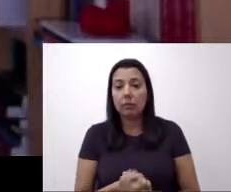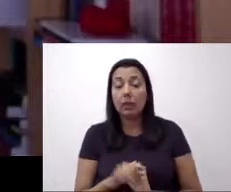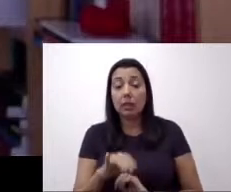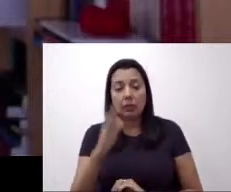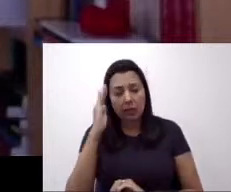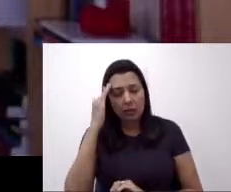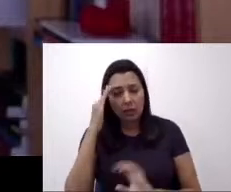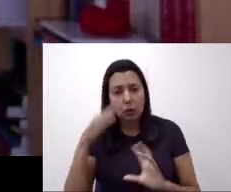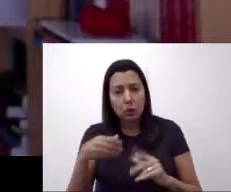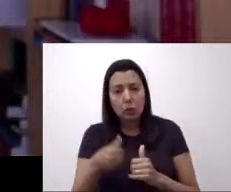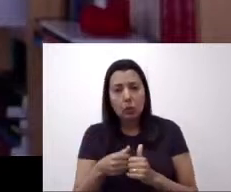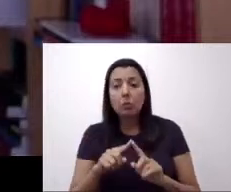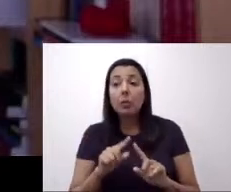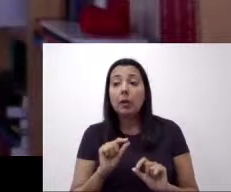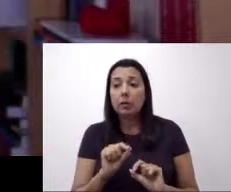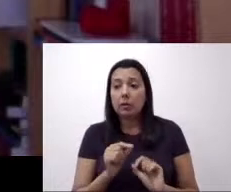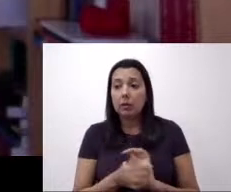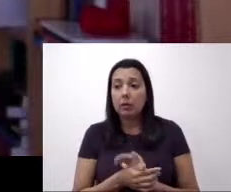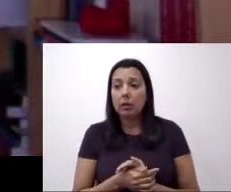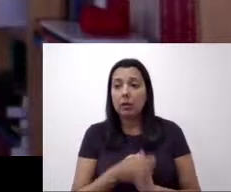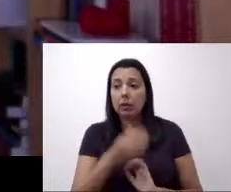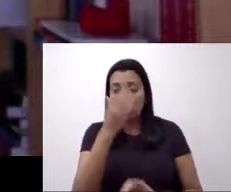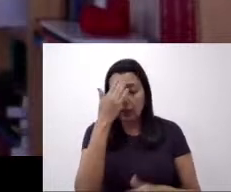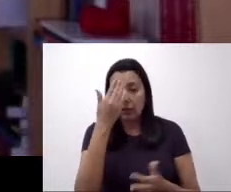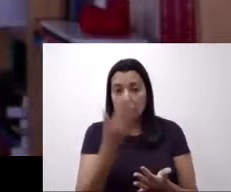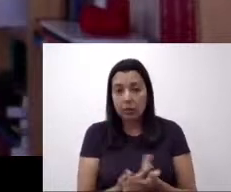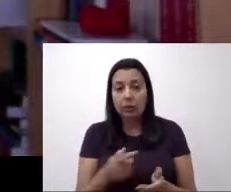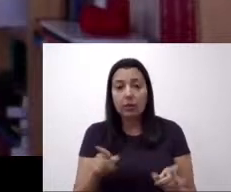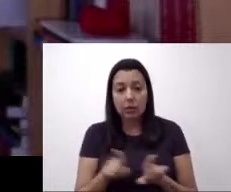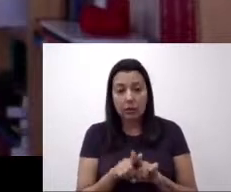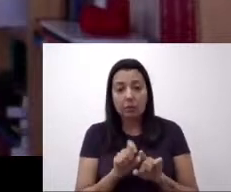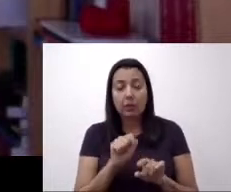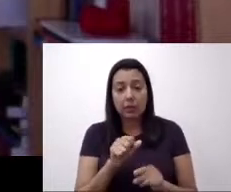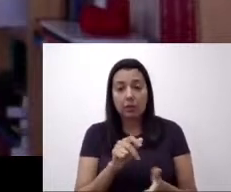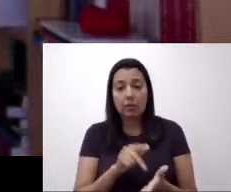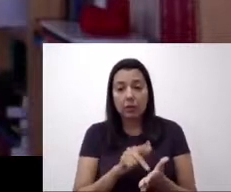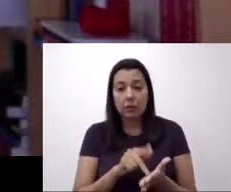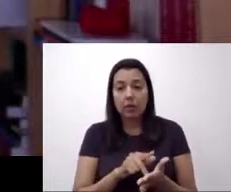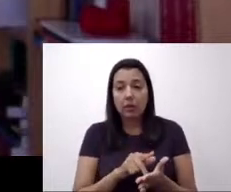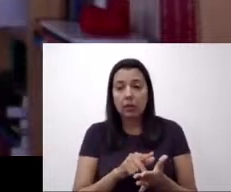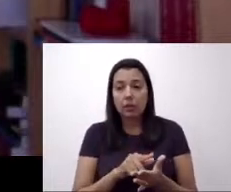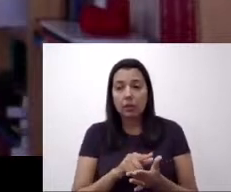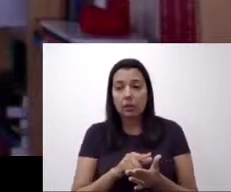think it's also the resistance, the opposition to